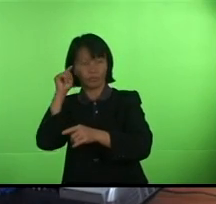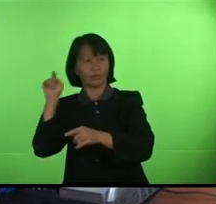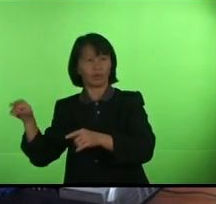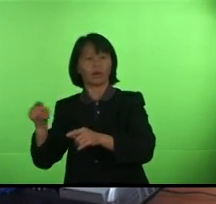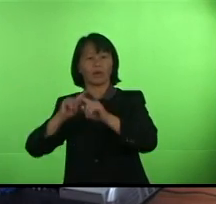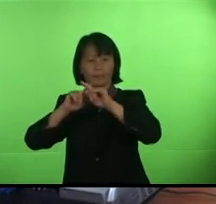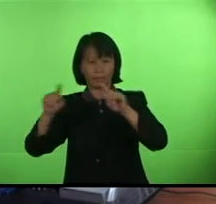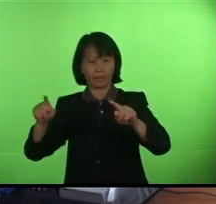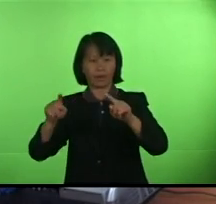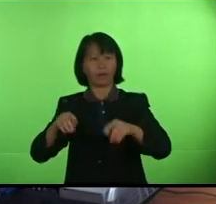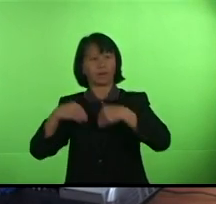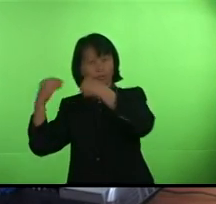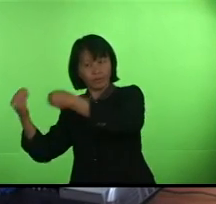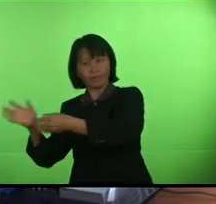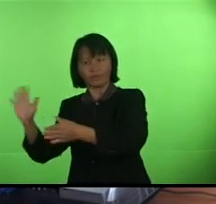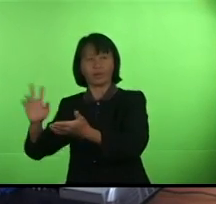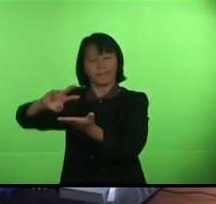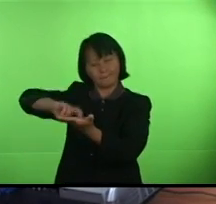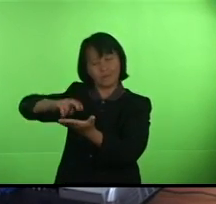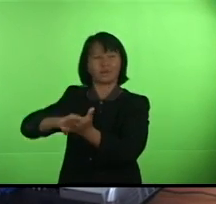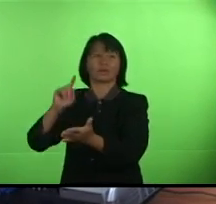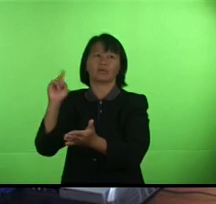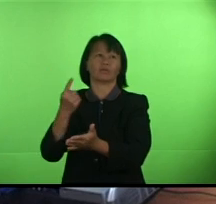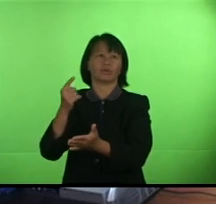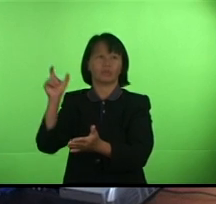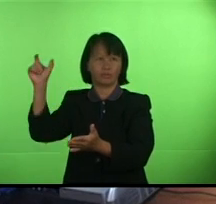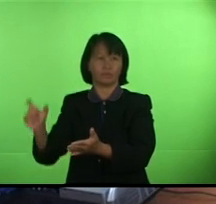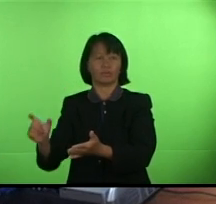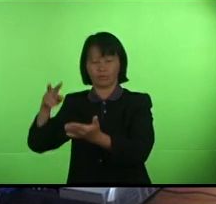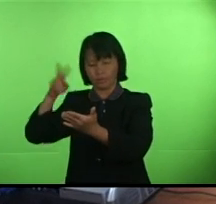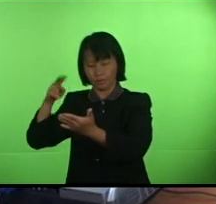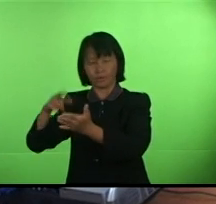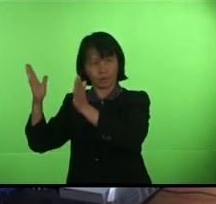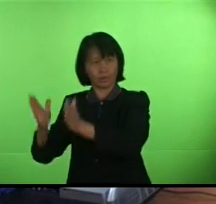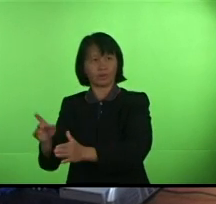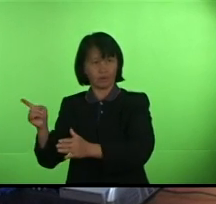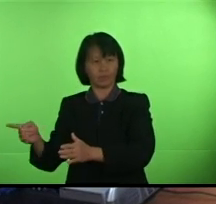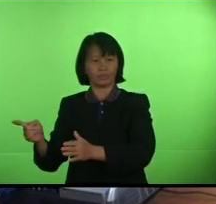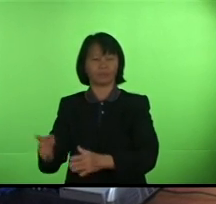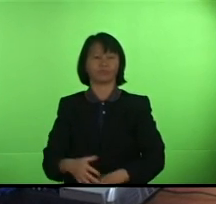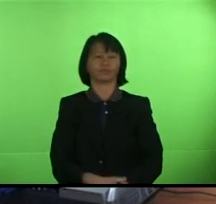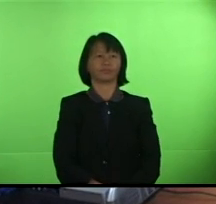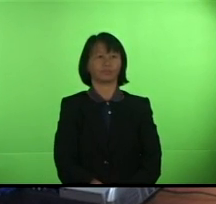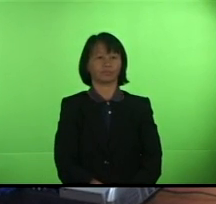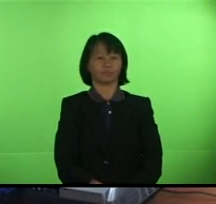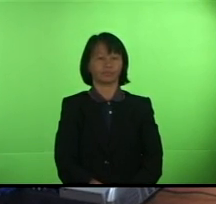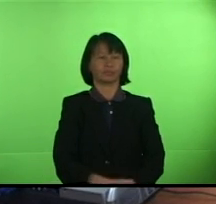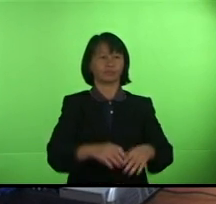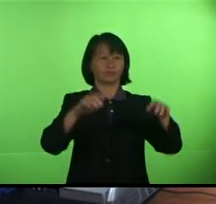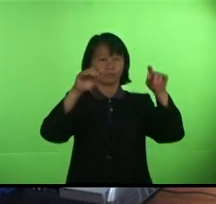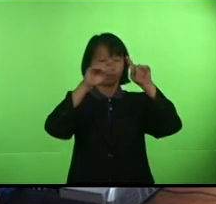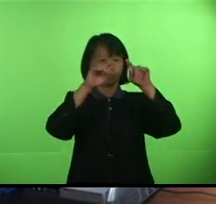reader, but it conveys meaning to the reader. So ladies and